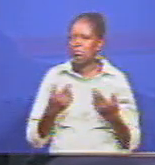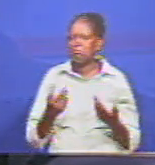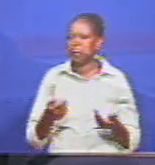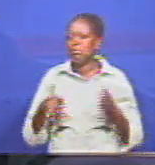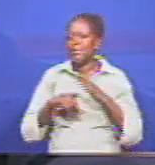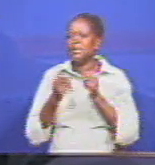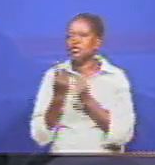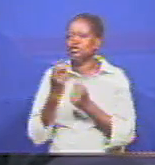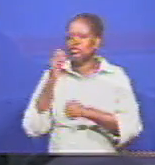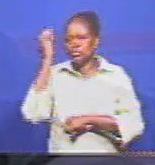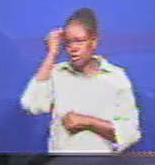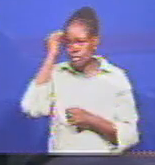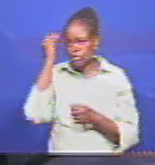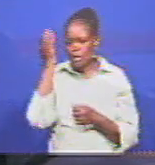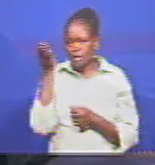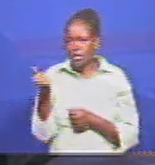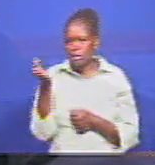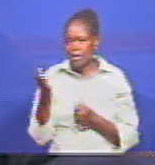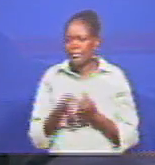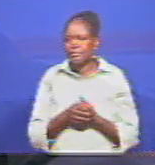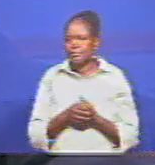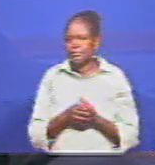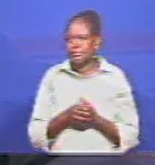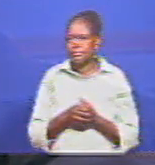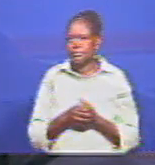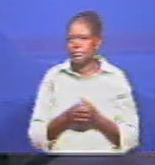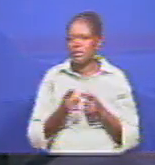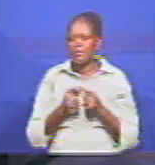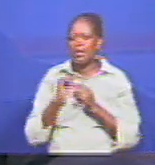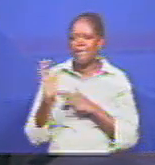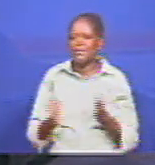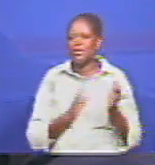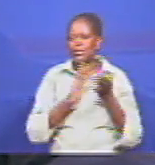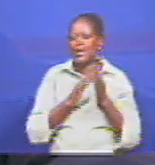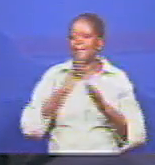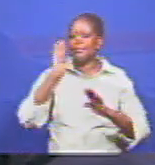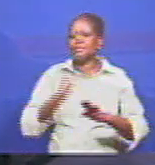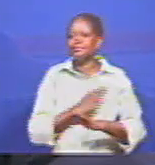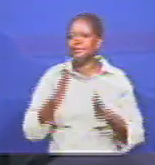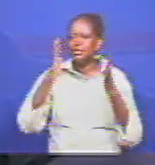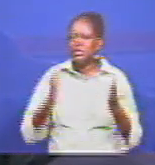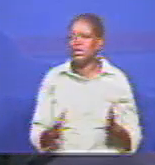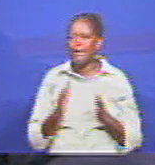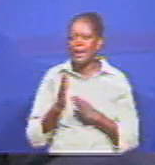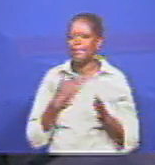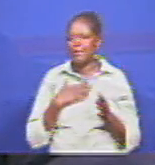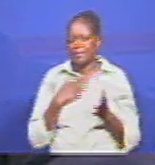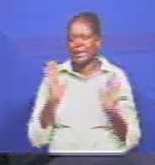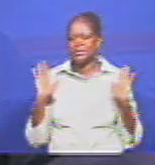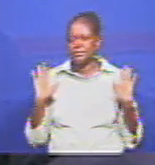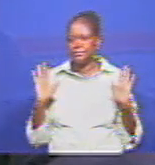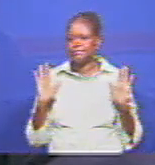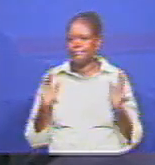primary and secondary education there. And my dream was to become a musician. Yes, okay. This was my plan. Yes. I was planning myself